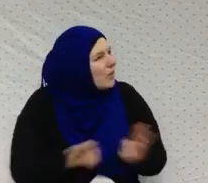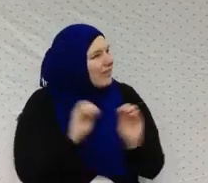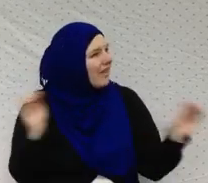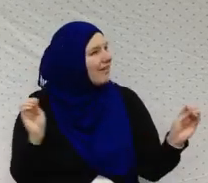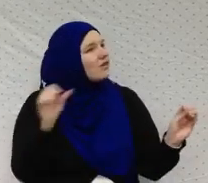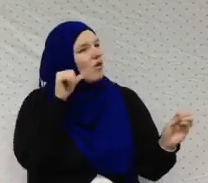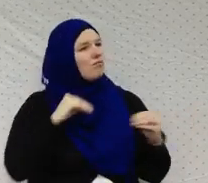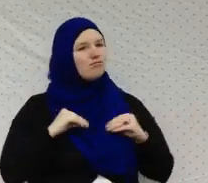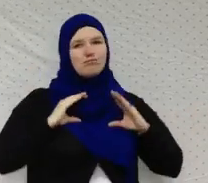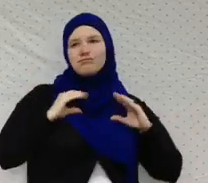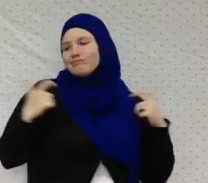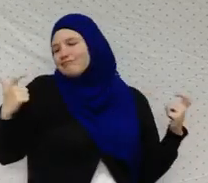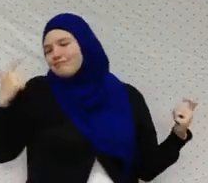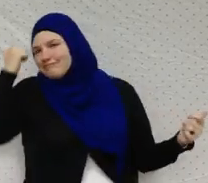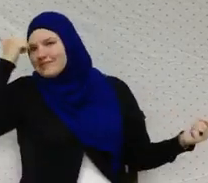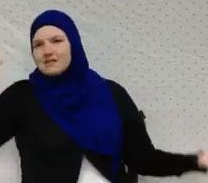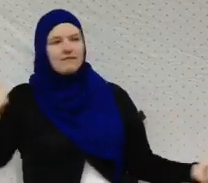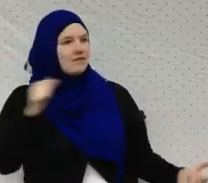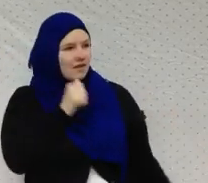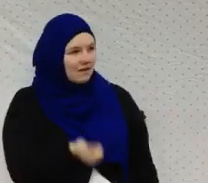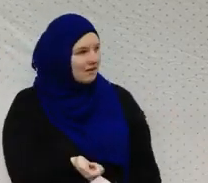insignificant. Don't inflate yourself.